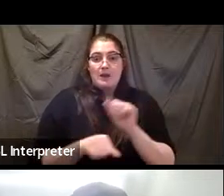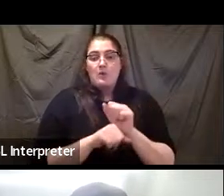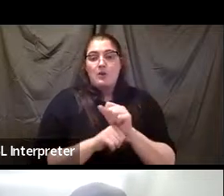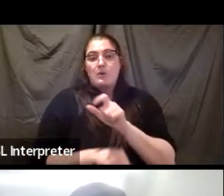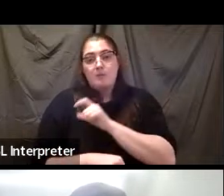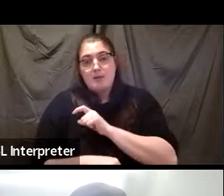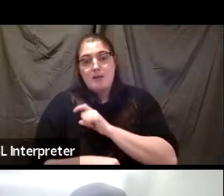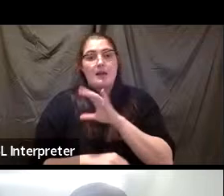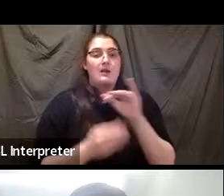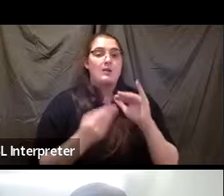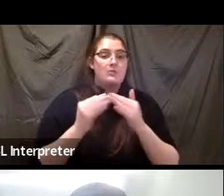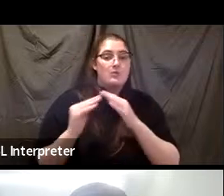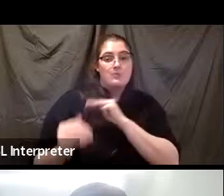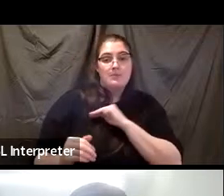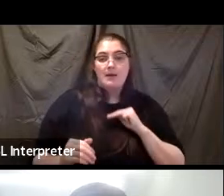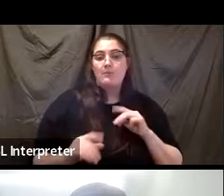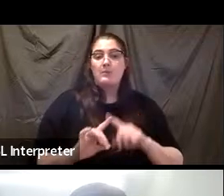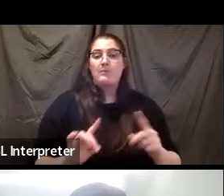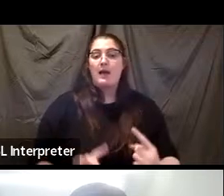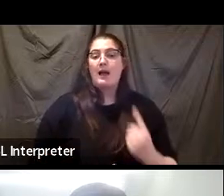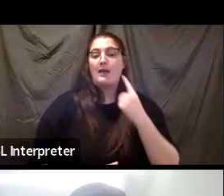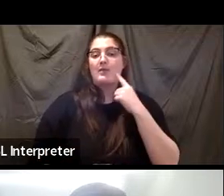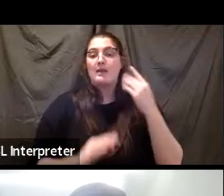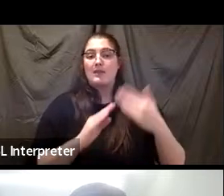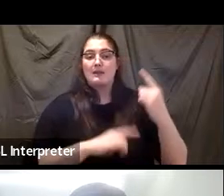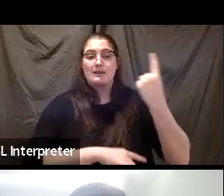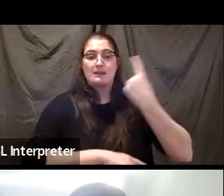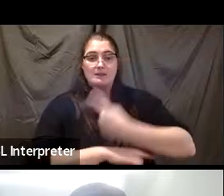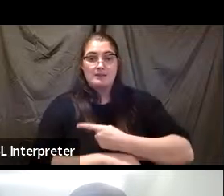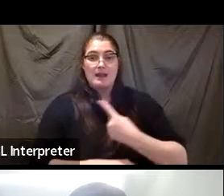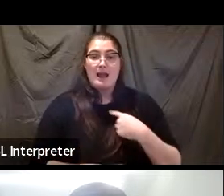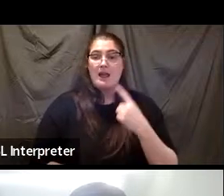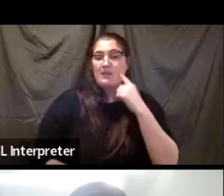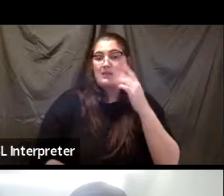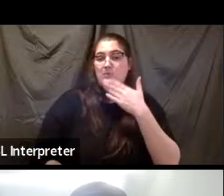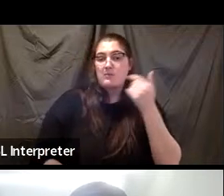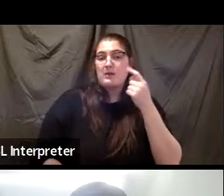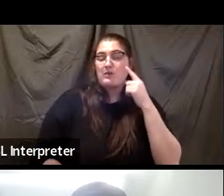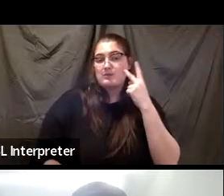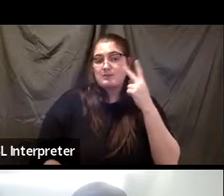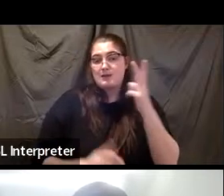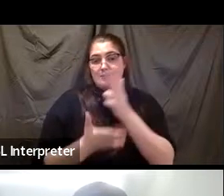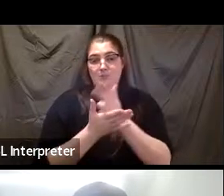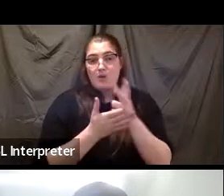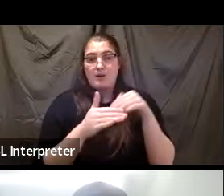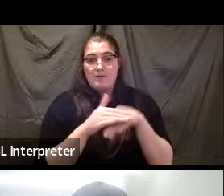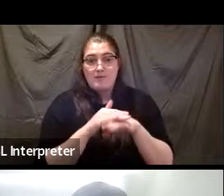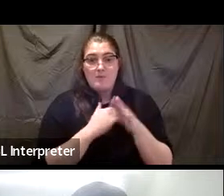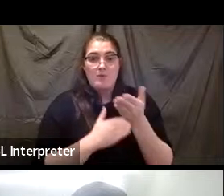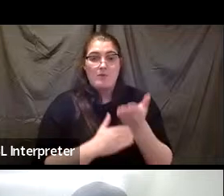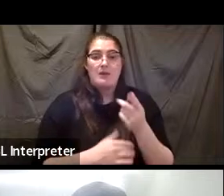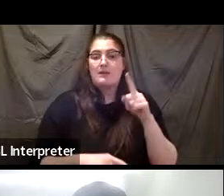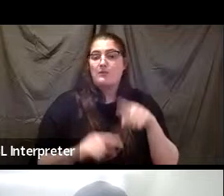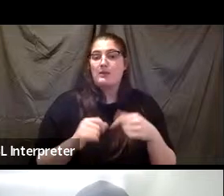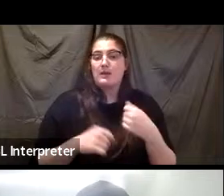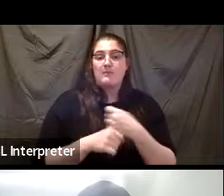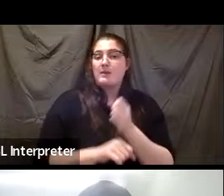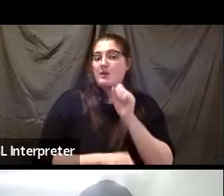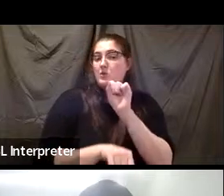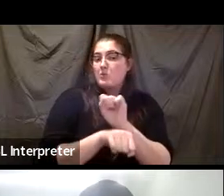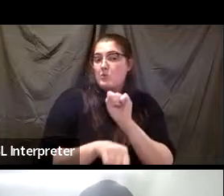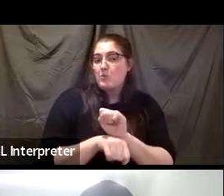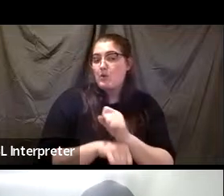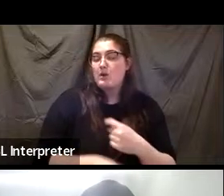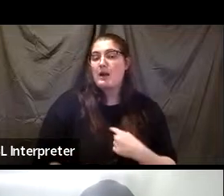MPD and community members. But I think at the end of the day, it would be better that we see parking available there. If you can't make that work, I